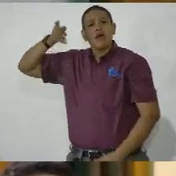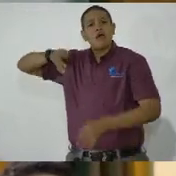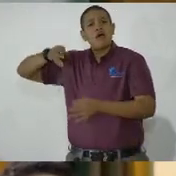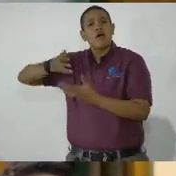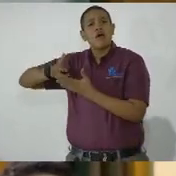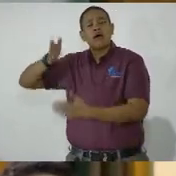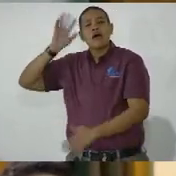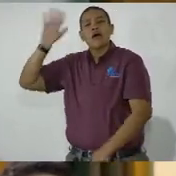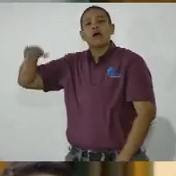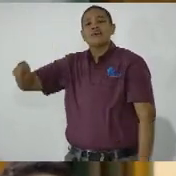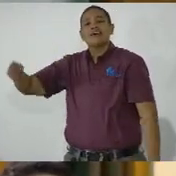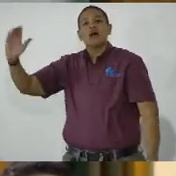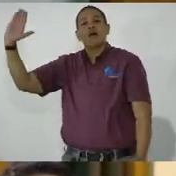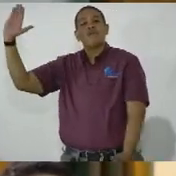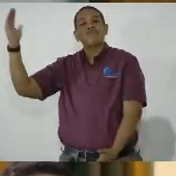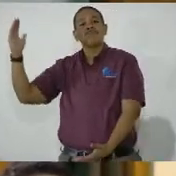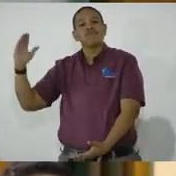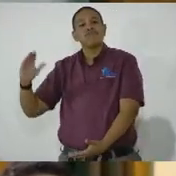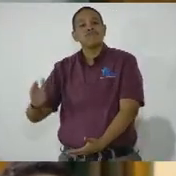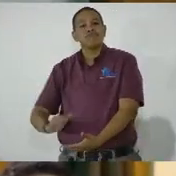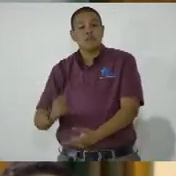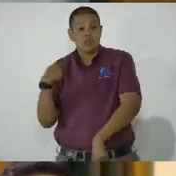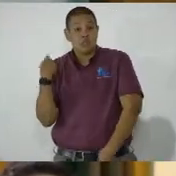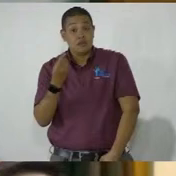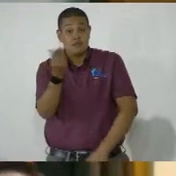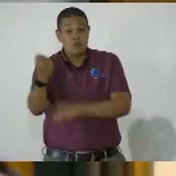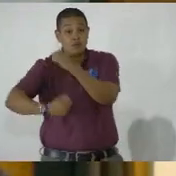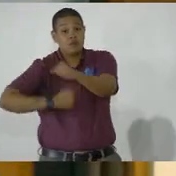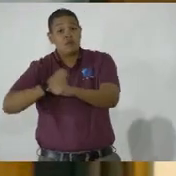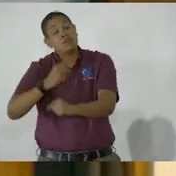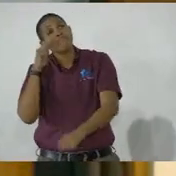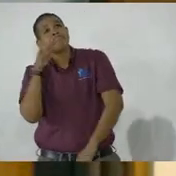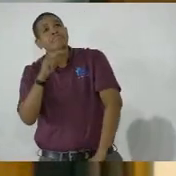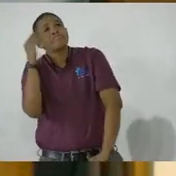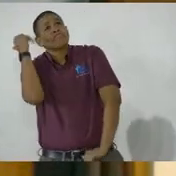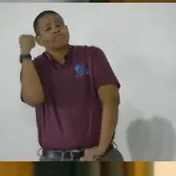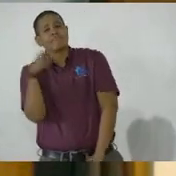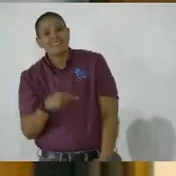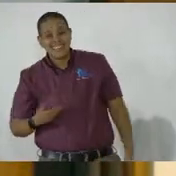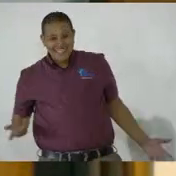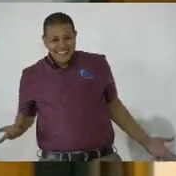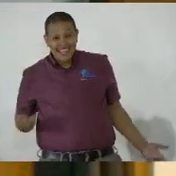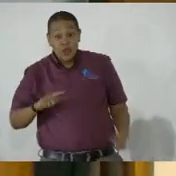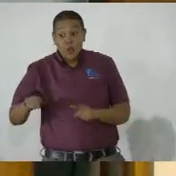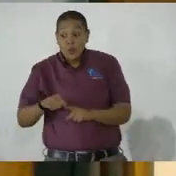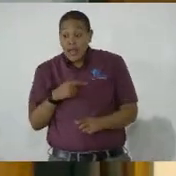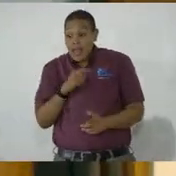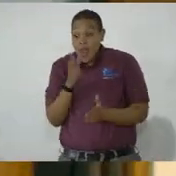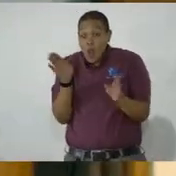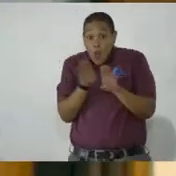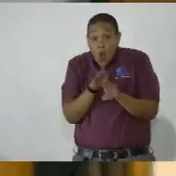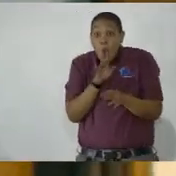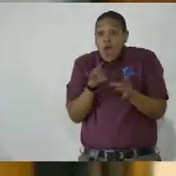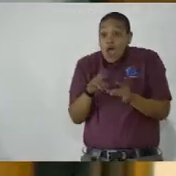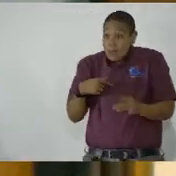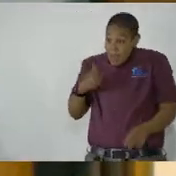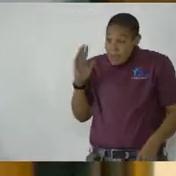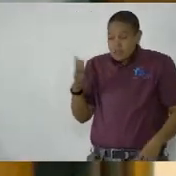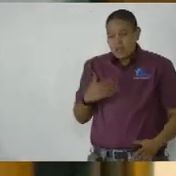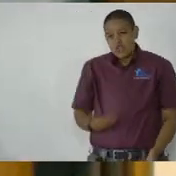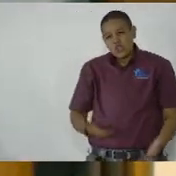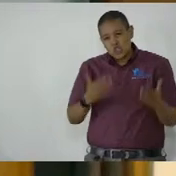be significantly reduced over the next few years. And when I wrap up at the end, I will give some